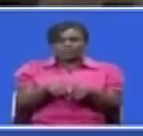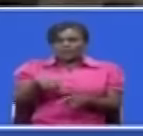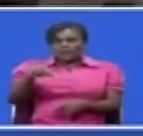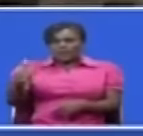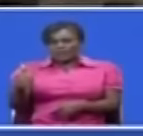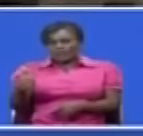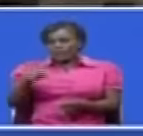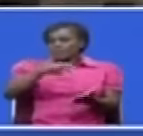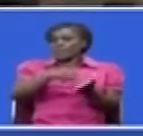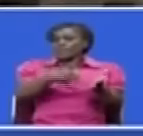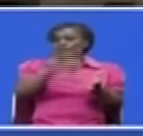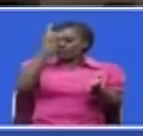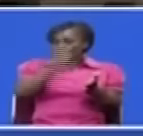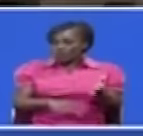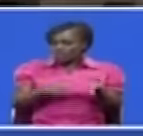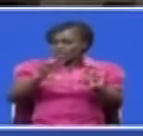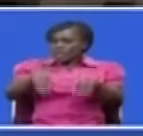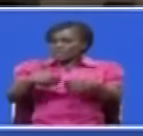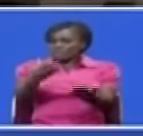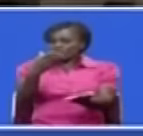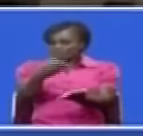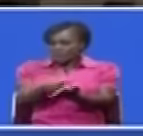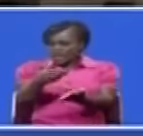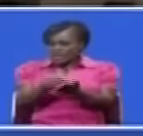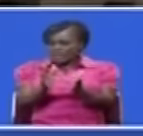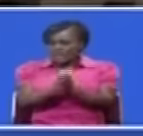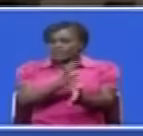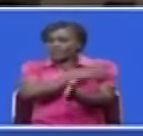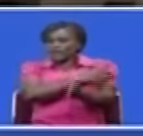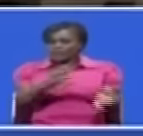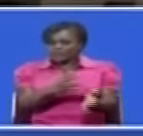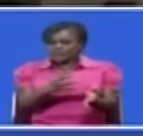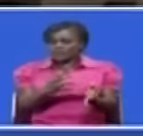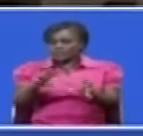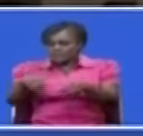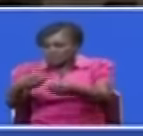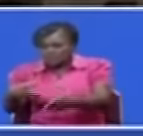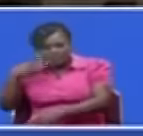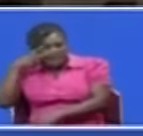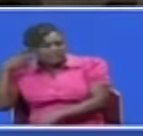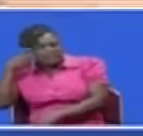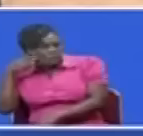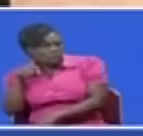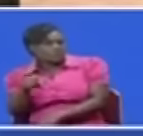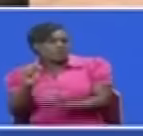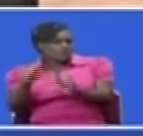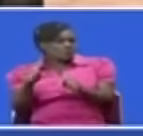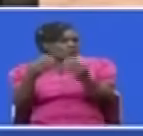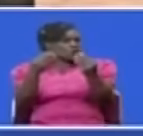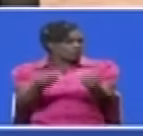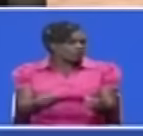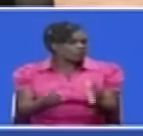which in essence is putting money and capability into the hands of the Al-Shabaab? Isn't that something that we should address with